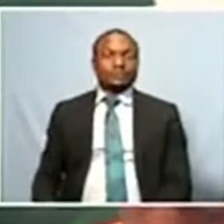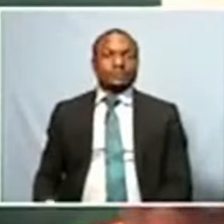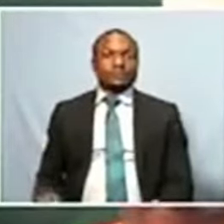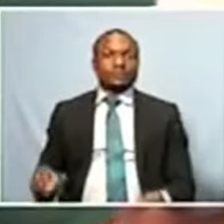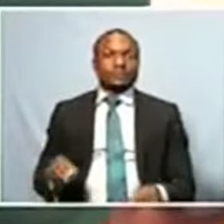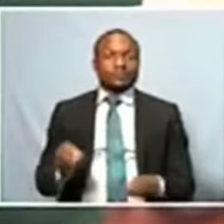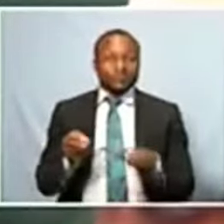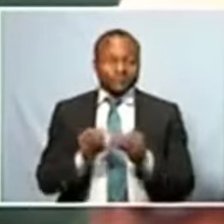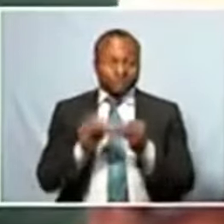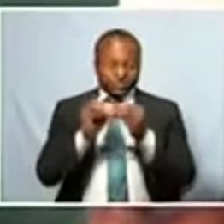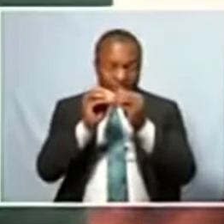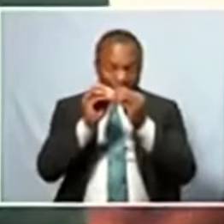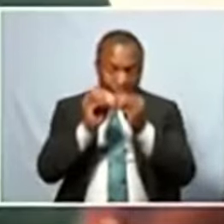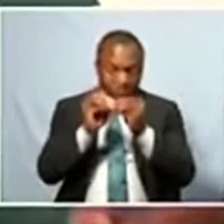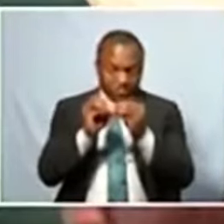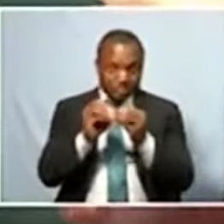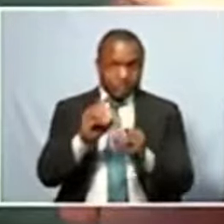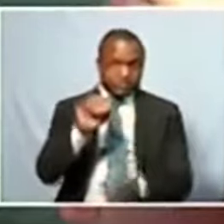head total